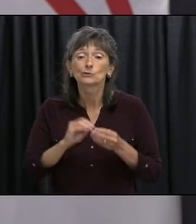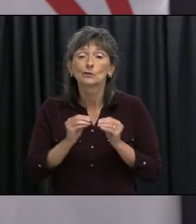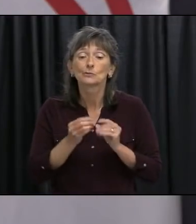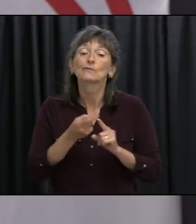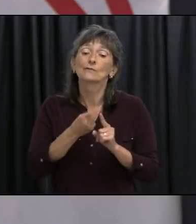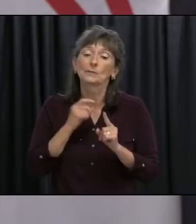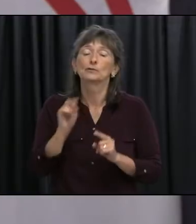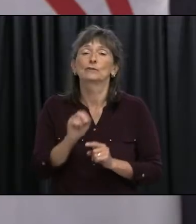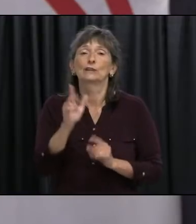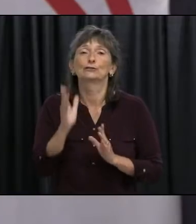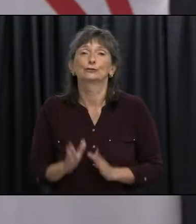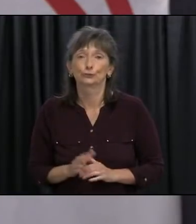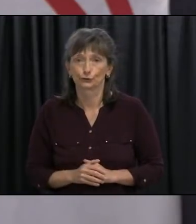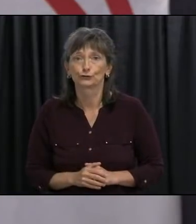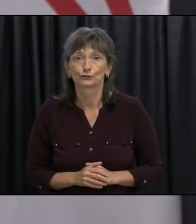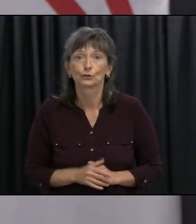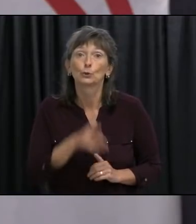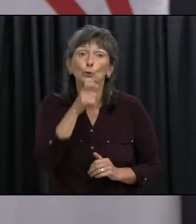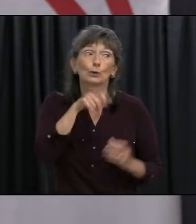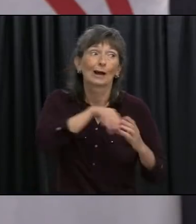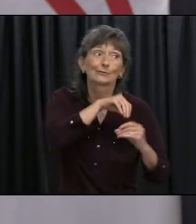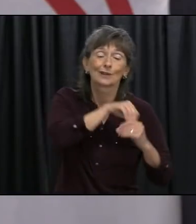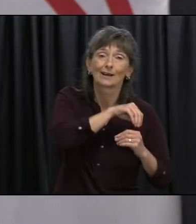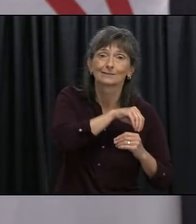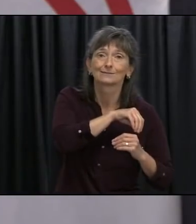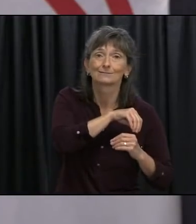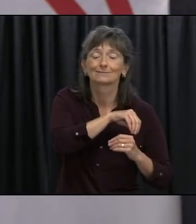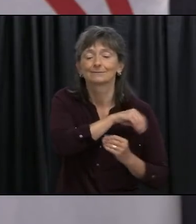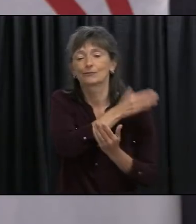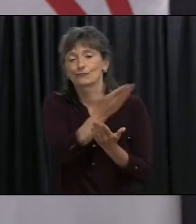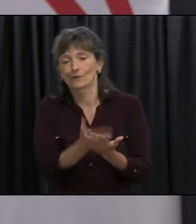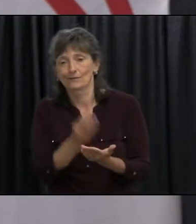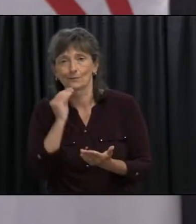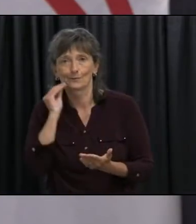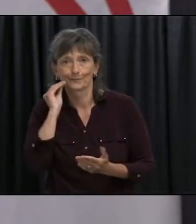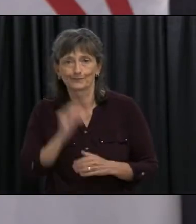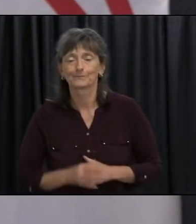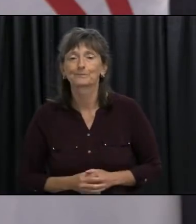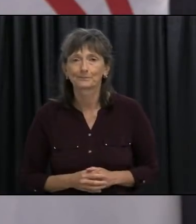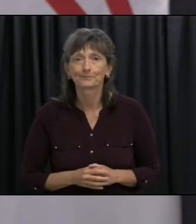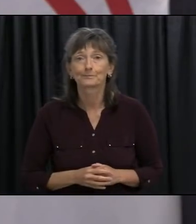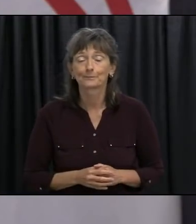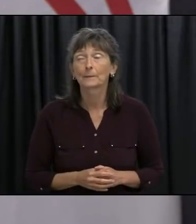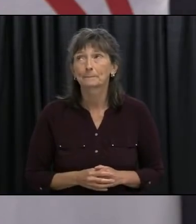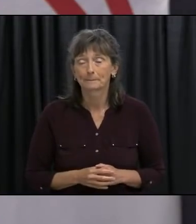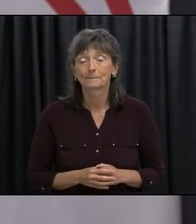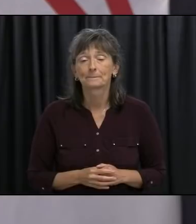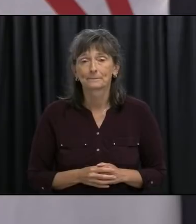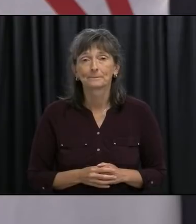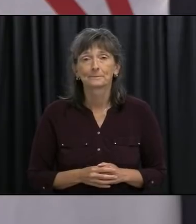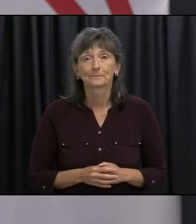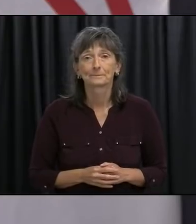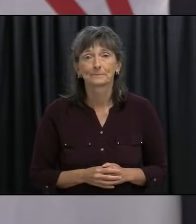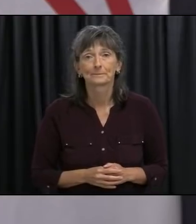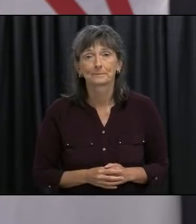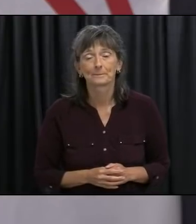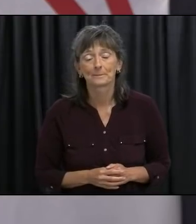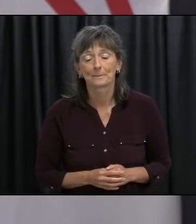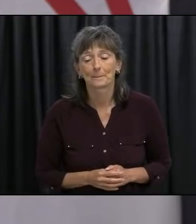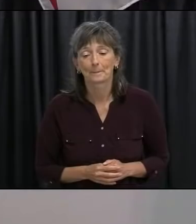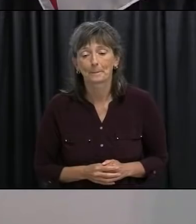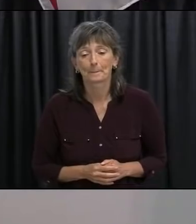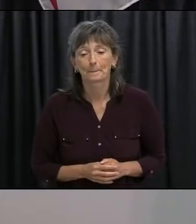we have in our province have been indeed associated with traveling. You're correct in that assessment.